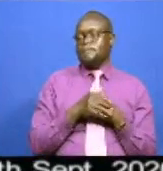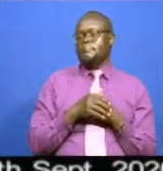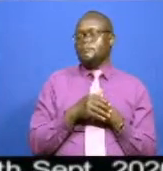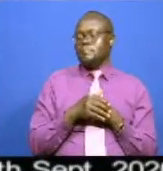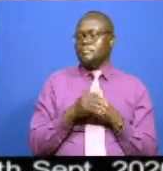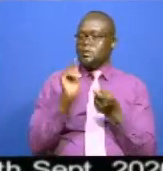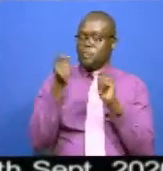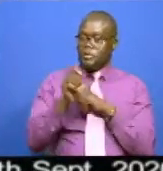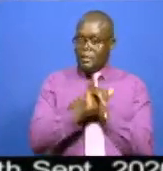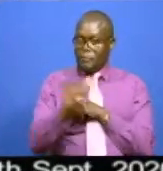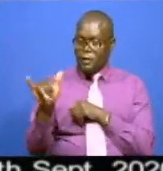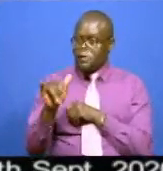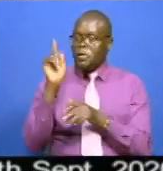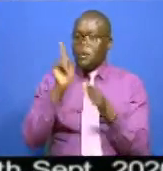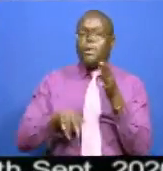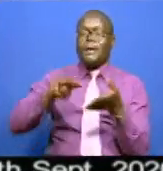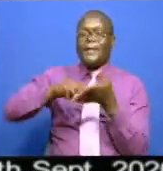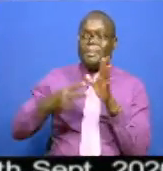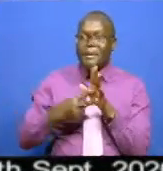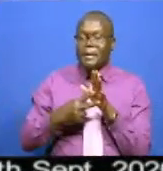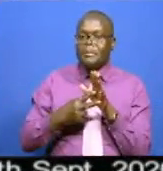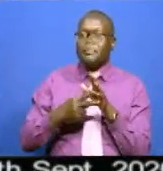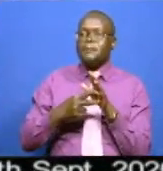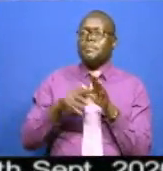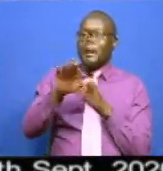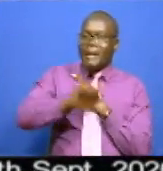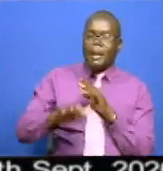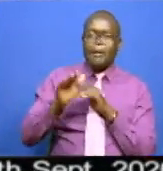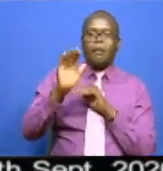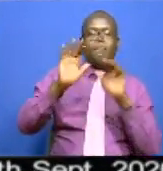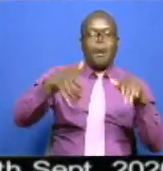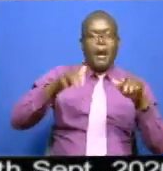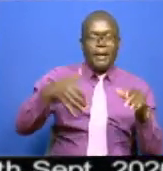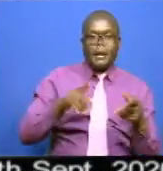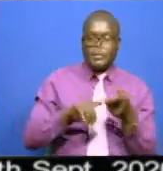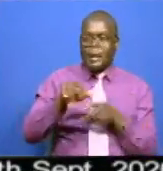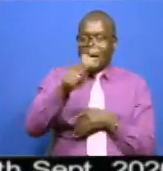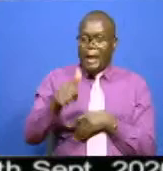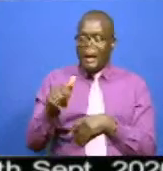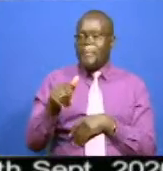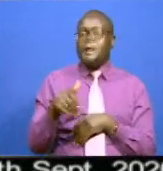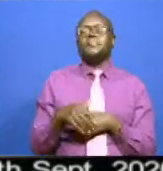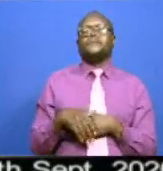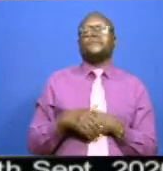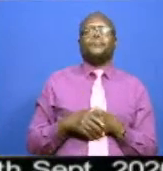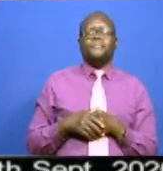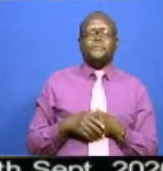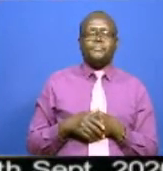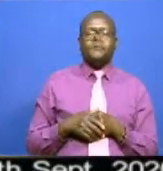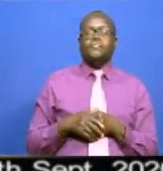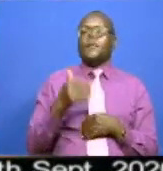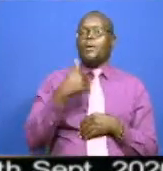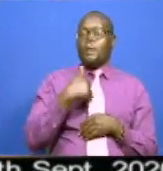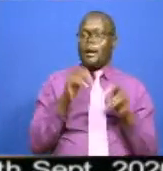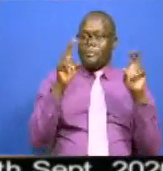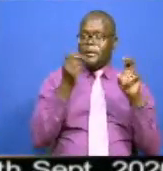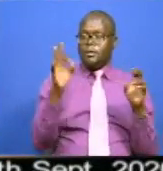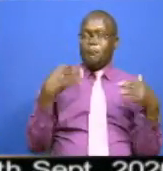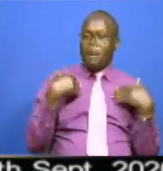unpack what do they mean by agriculture. On another point, Honorable Speaker, we have the issue of